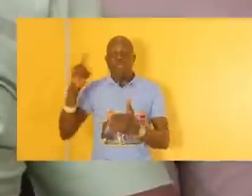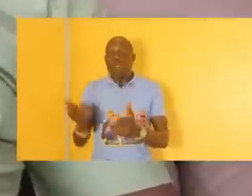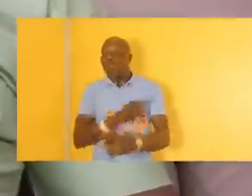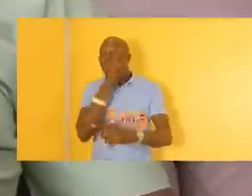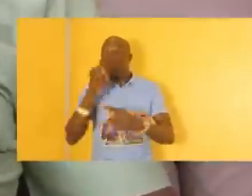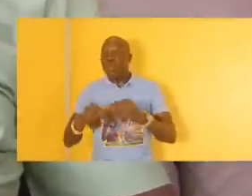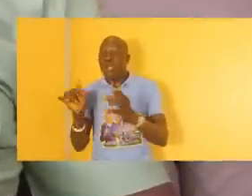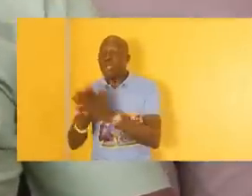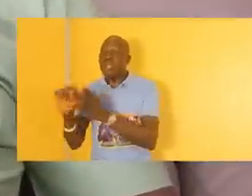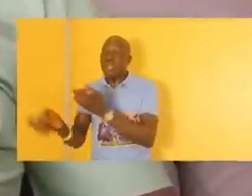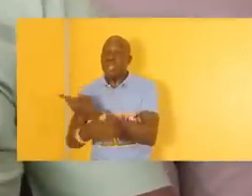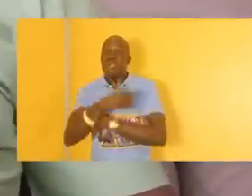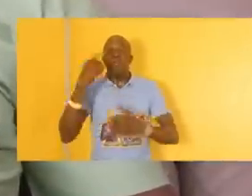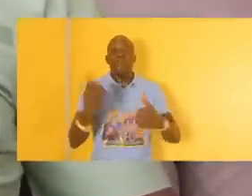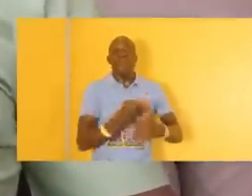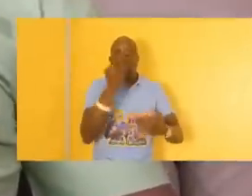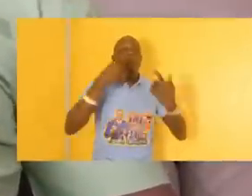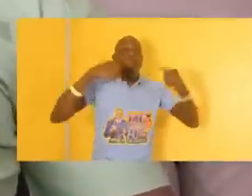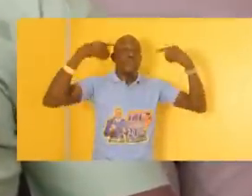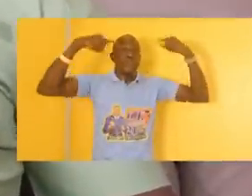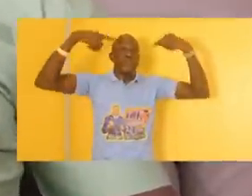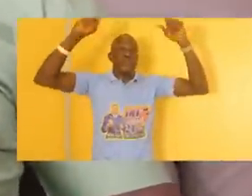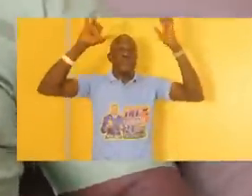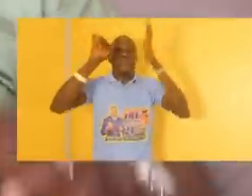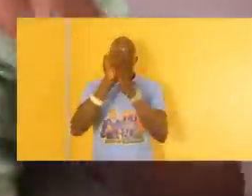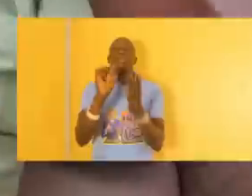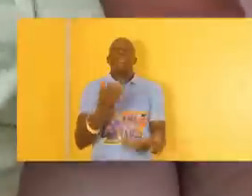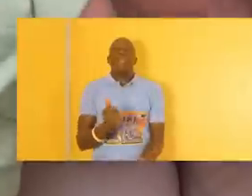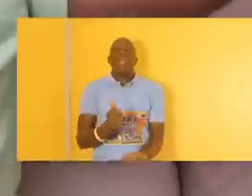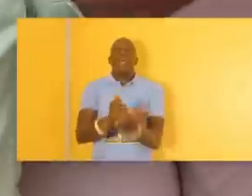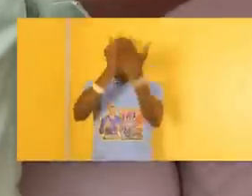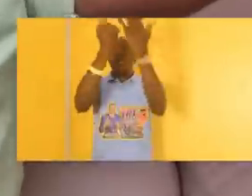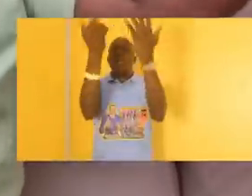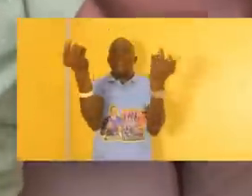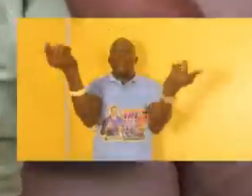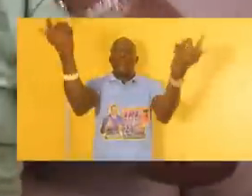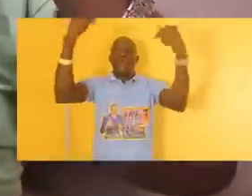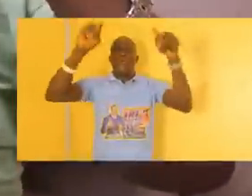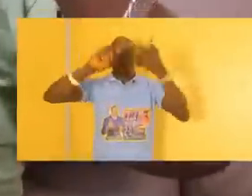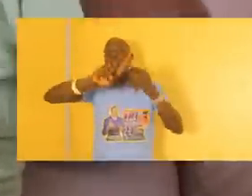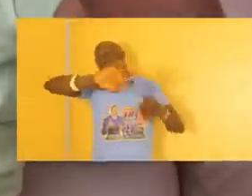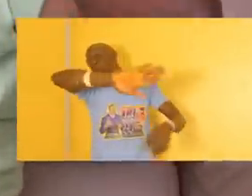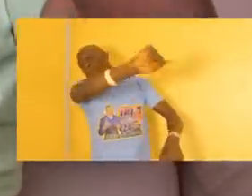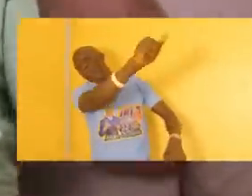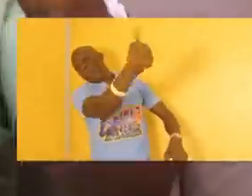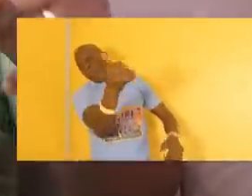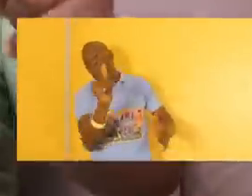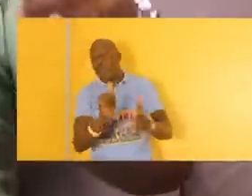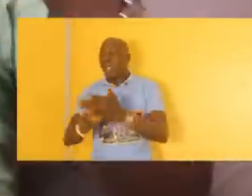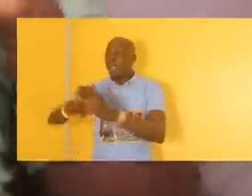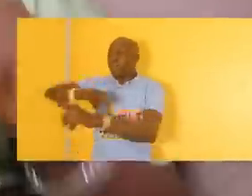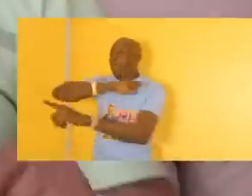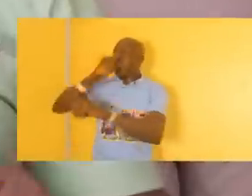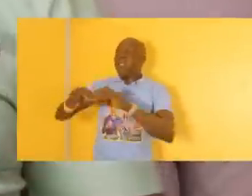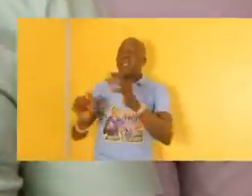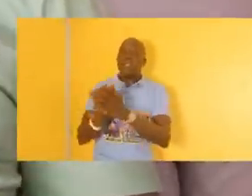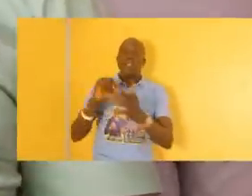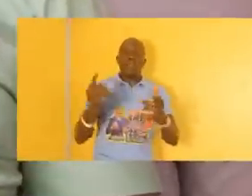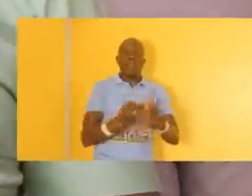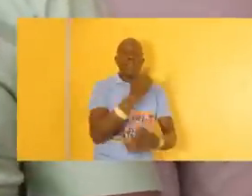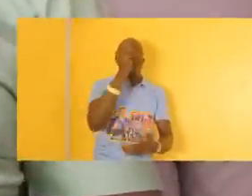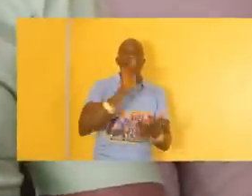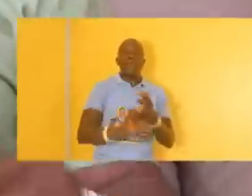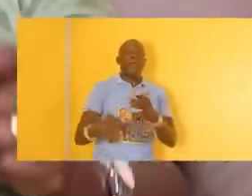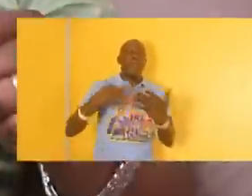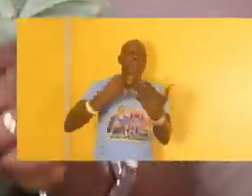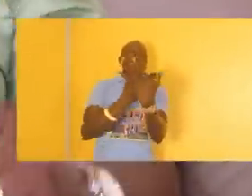7 days to this day. But listen to what the Lord said. The Lord said, take the sea, O Berekan, ati akobi e. Announce to a woman